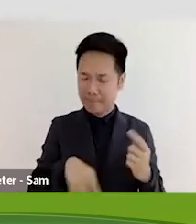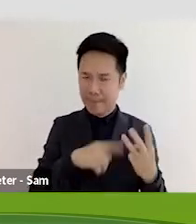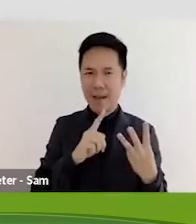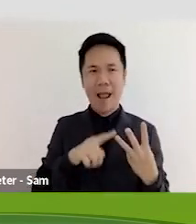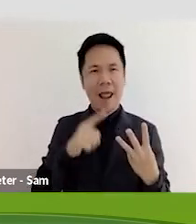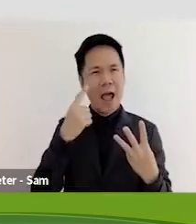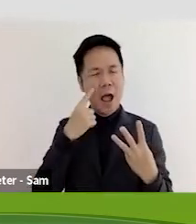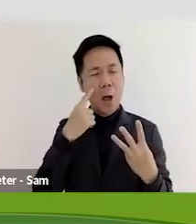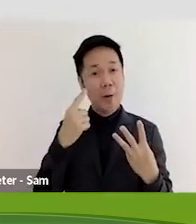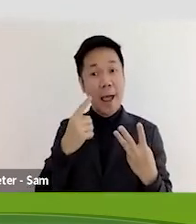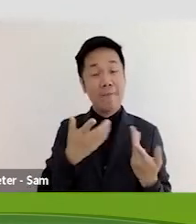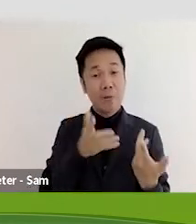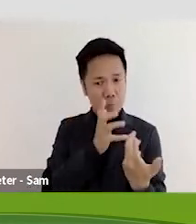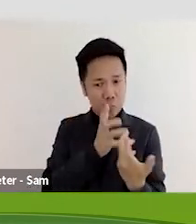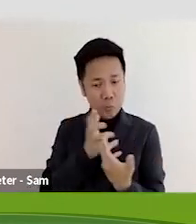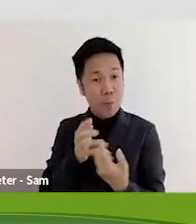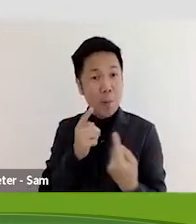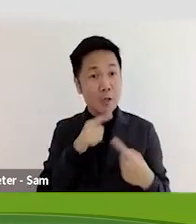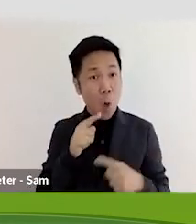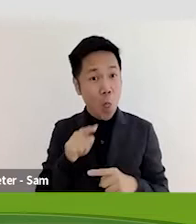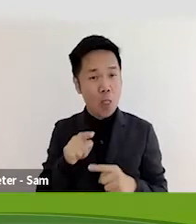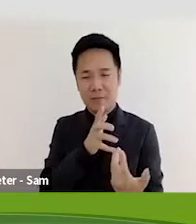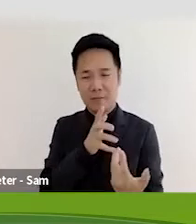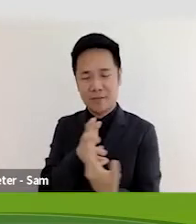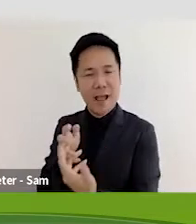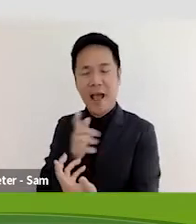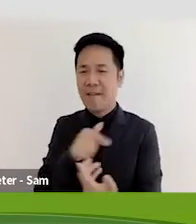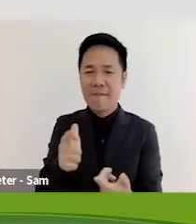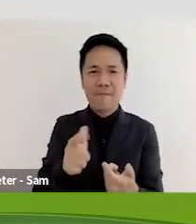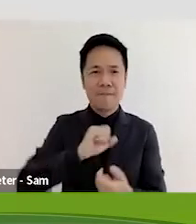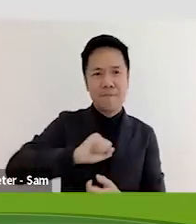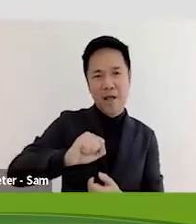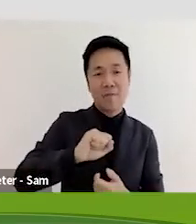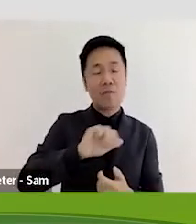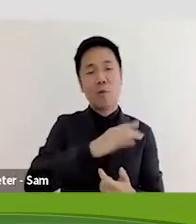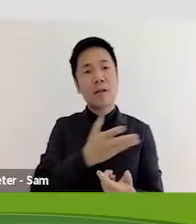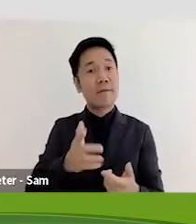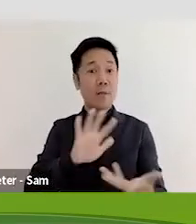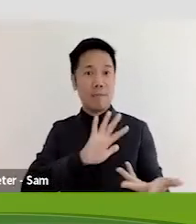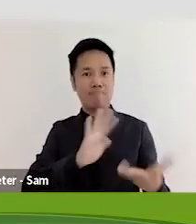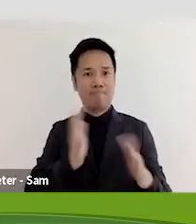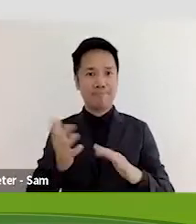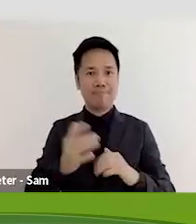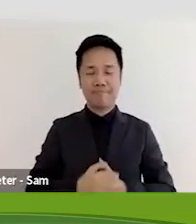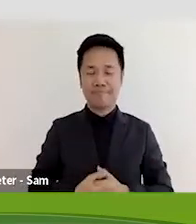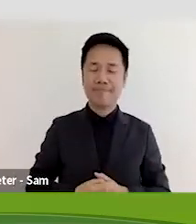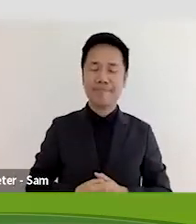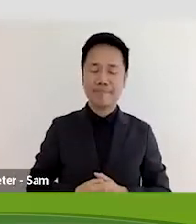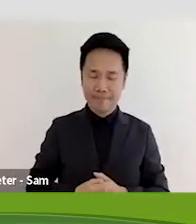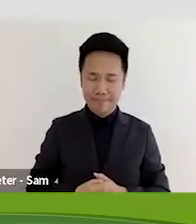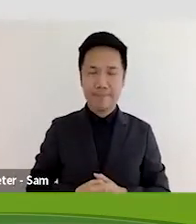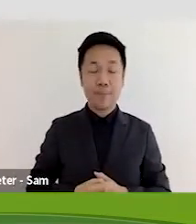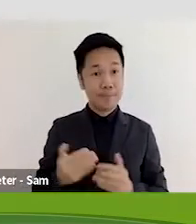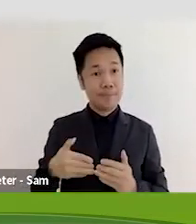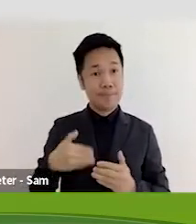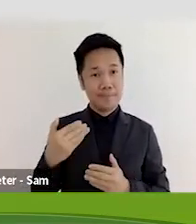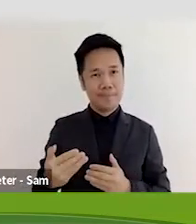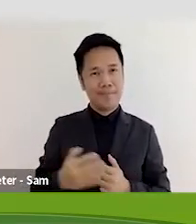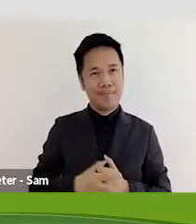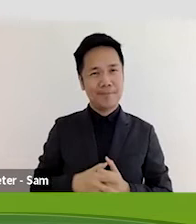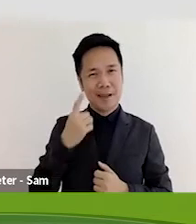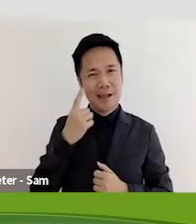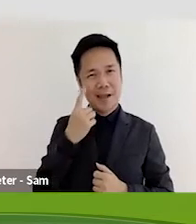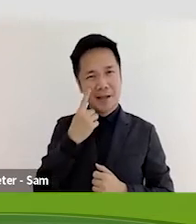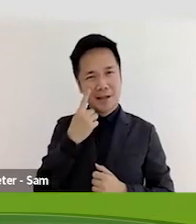response, and adaptation within these contexts. The subsequent sessions made clear the importance of women